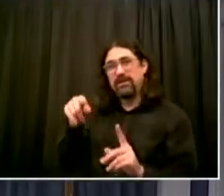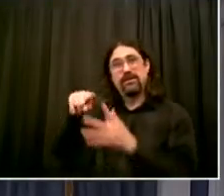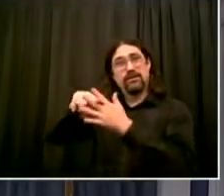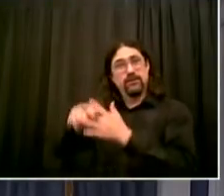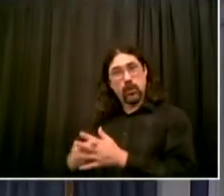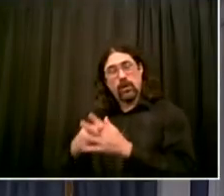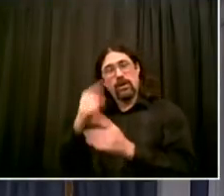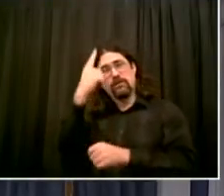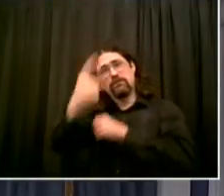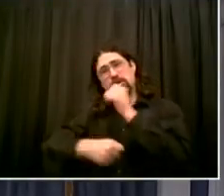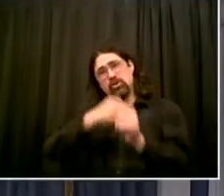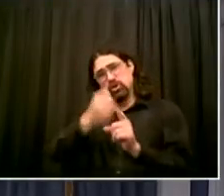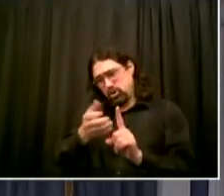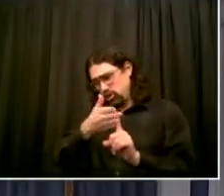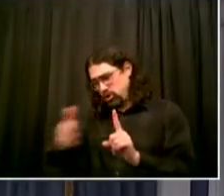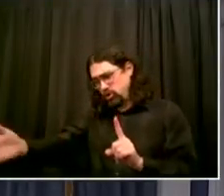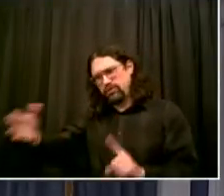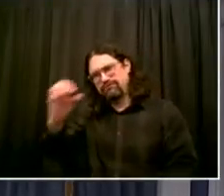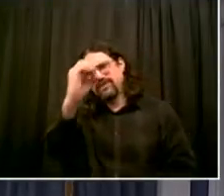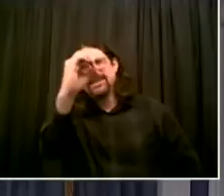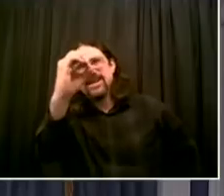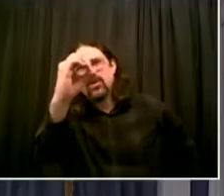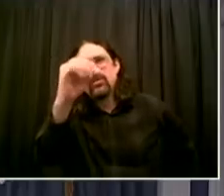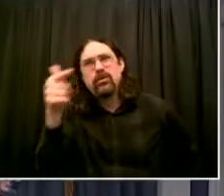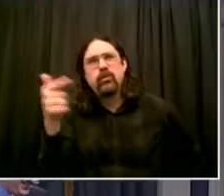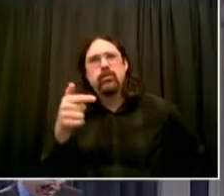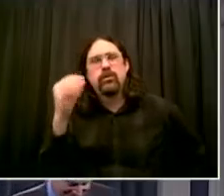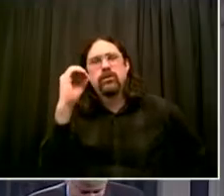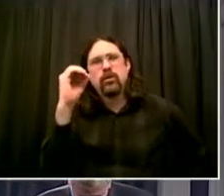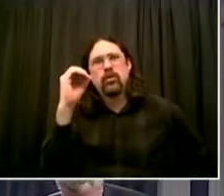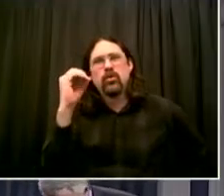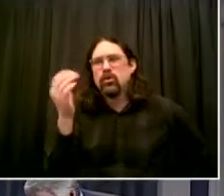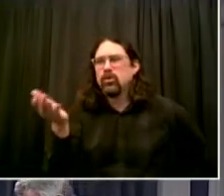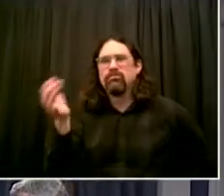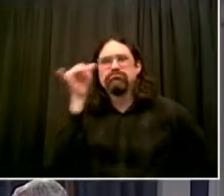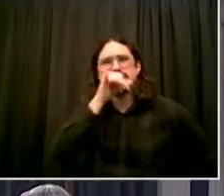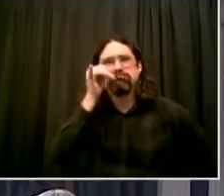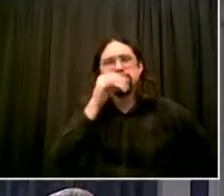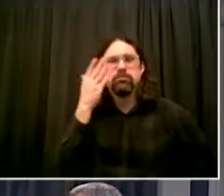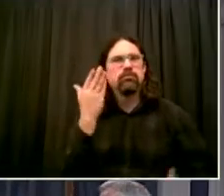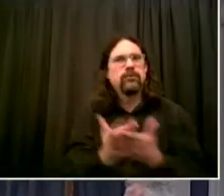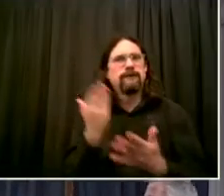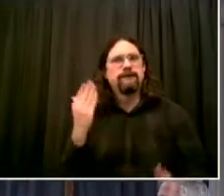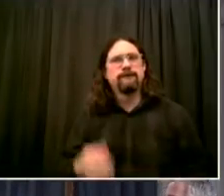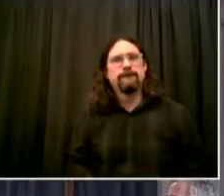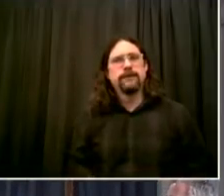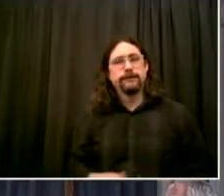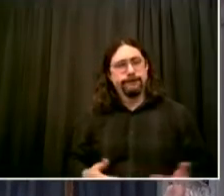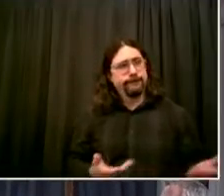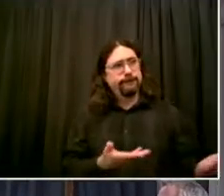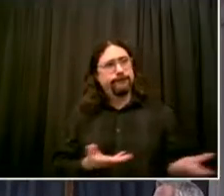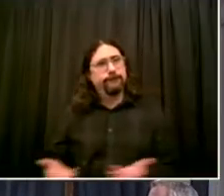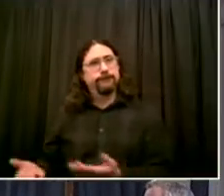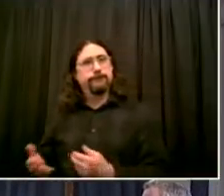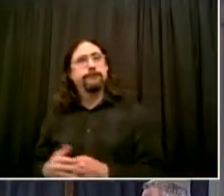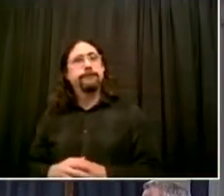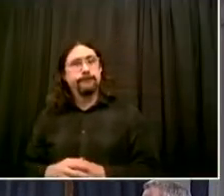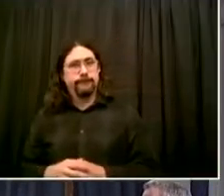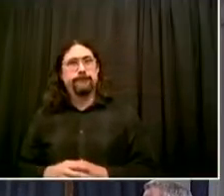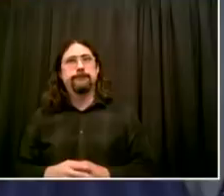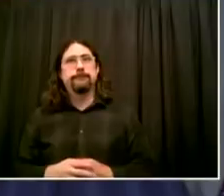Oh, we're not supposed to, I'm sorry, there you go. Okay, did it right. That's right. So first and foremost, thank you, Mr.